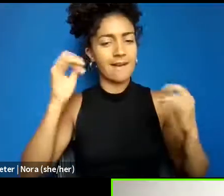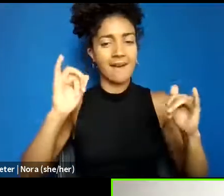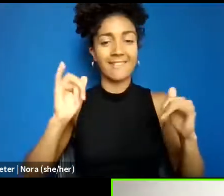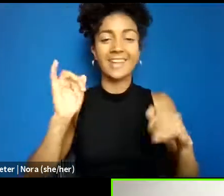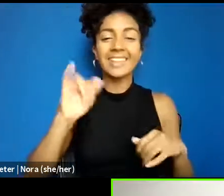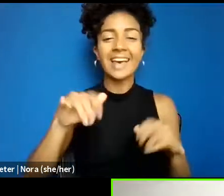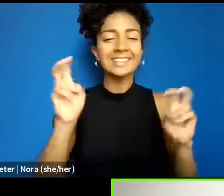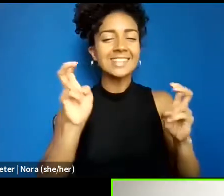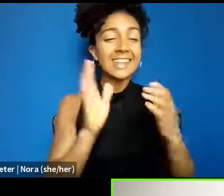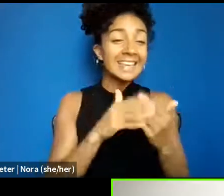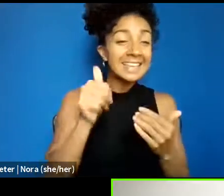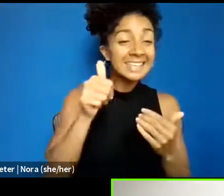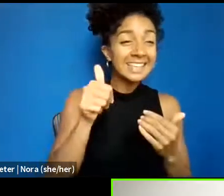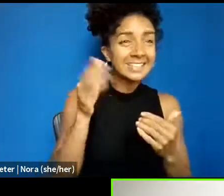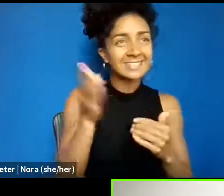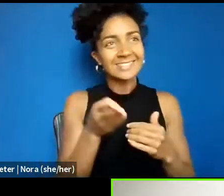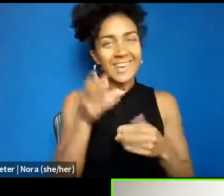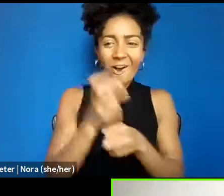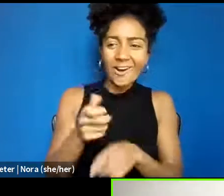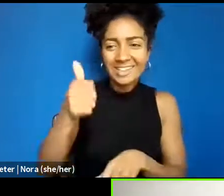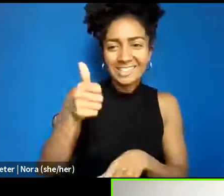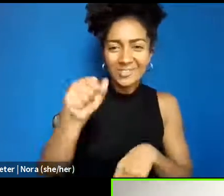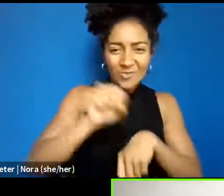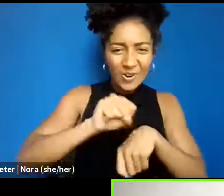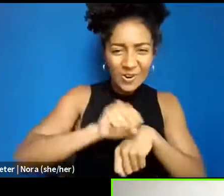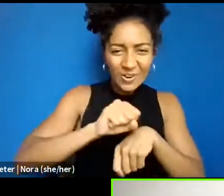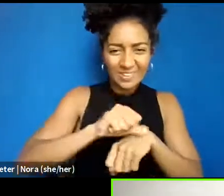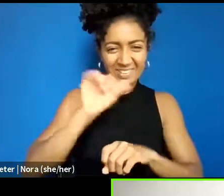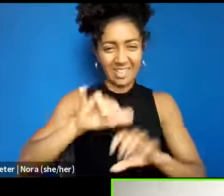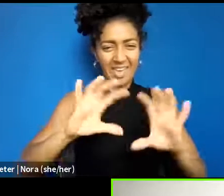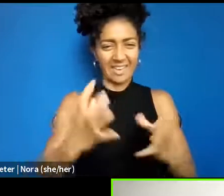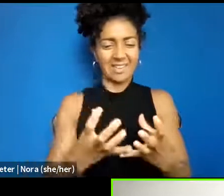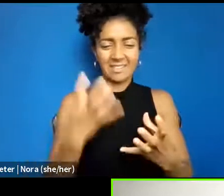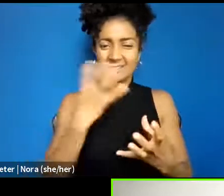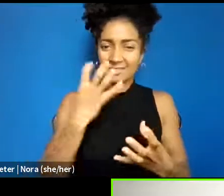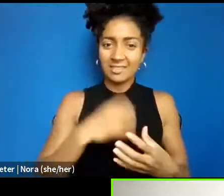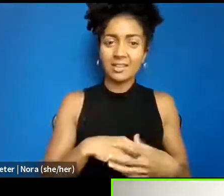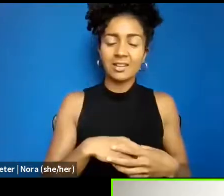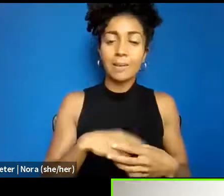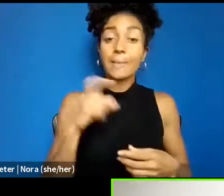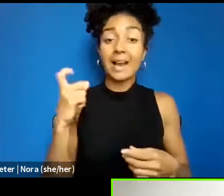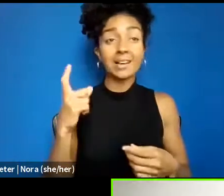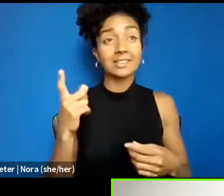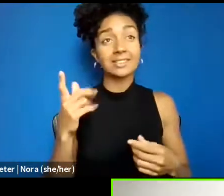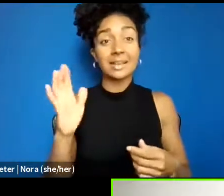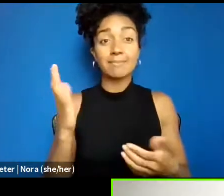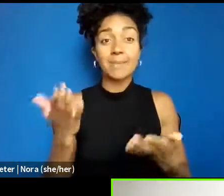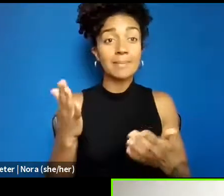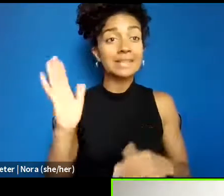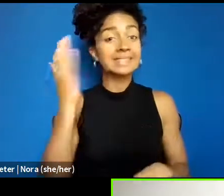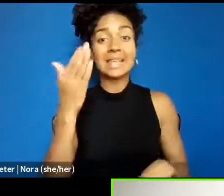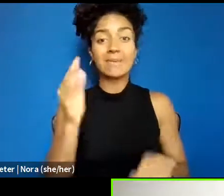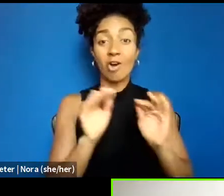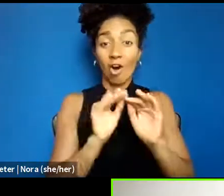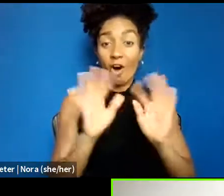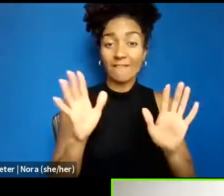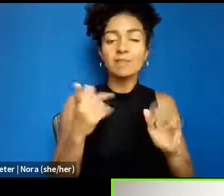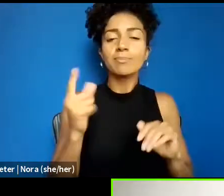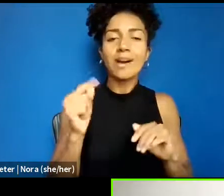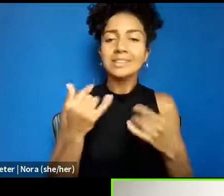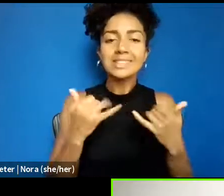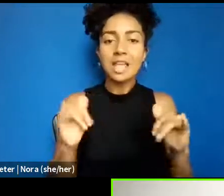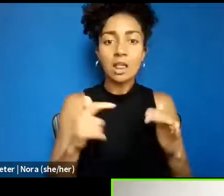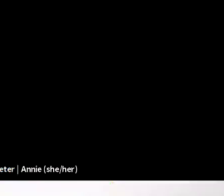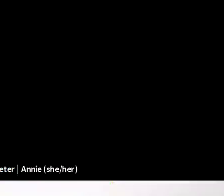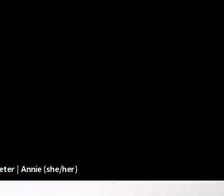work, because it's so obvious, but it still requires a lot